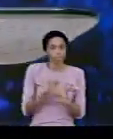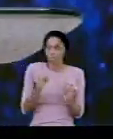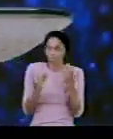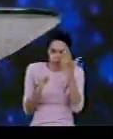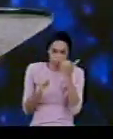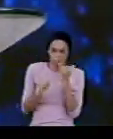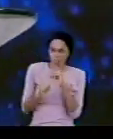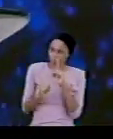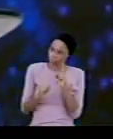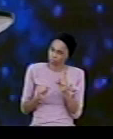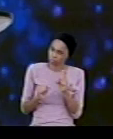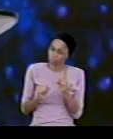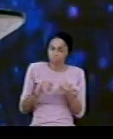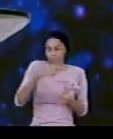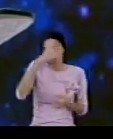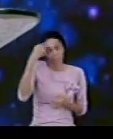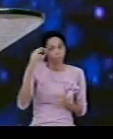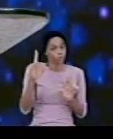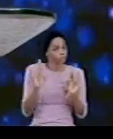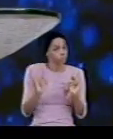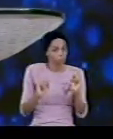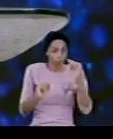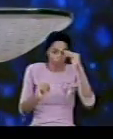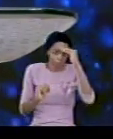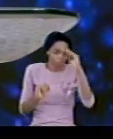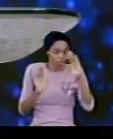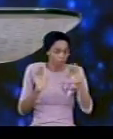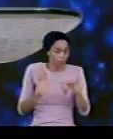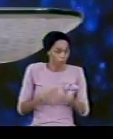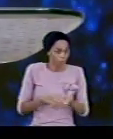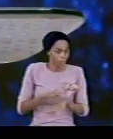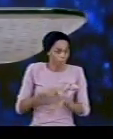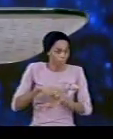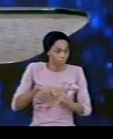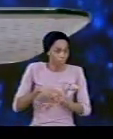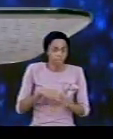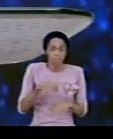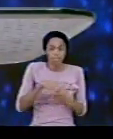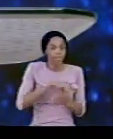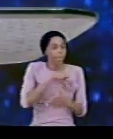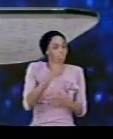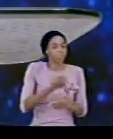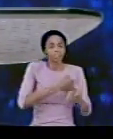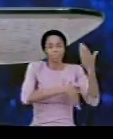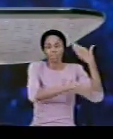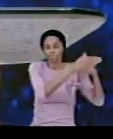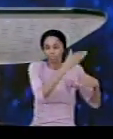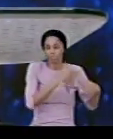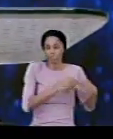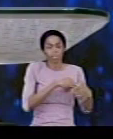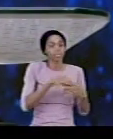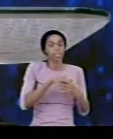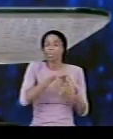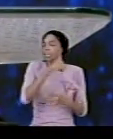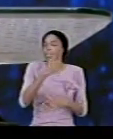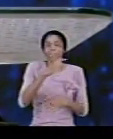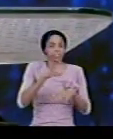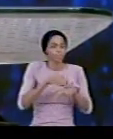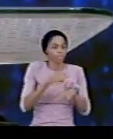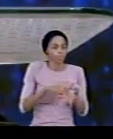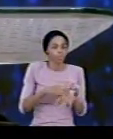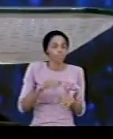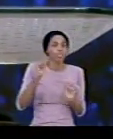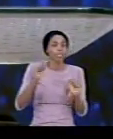Why? Because no man on earth, in any generation, in any dispensation,